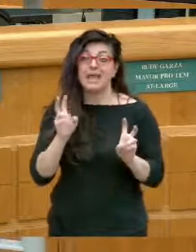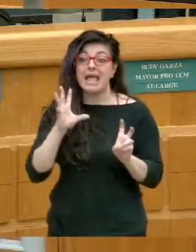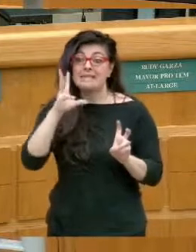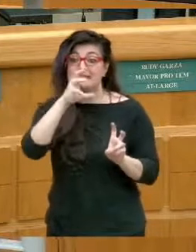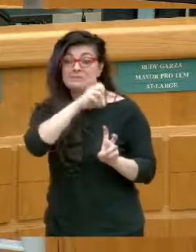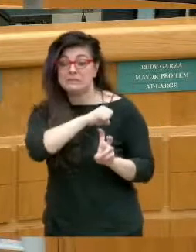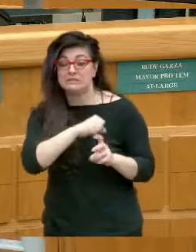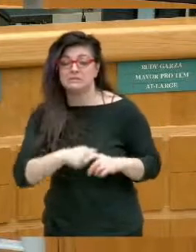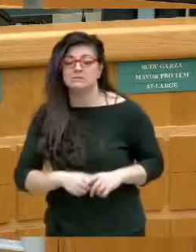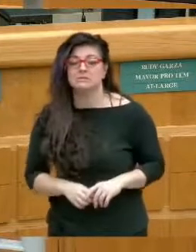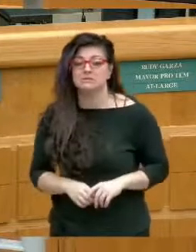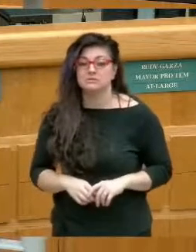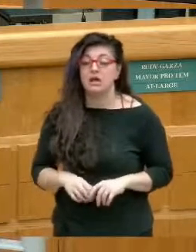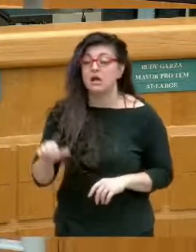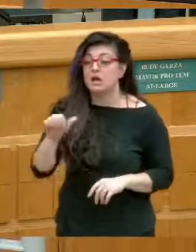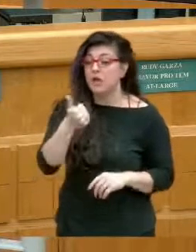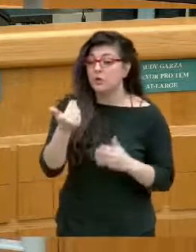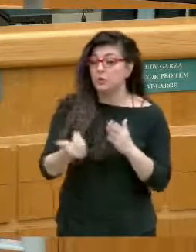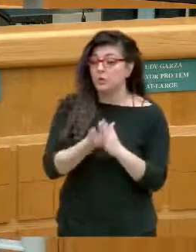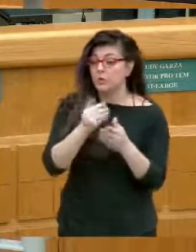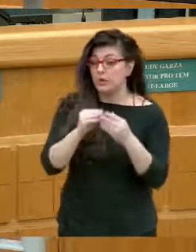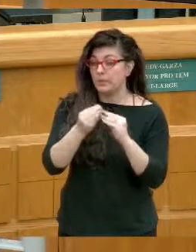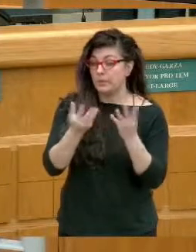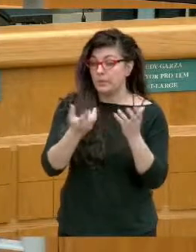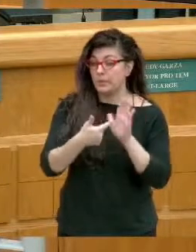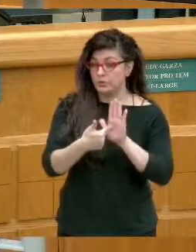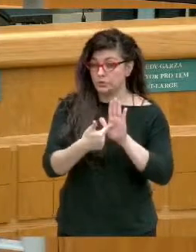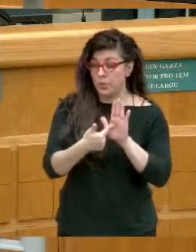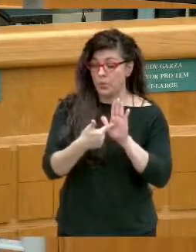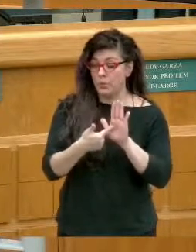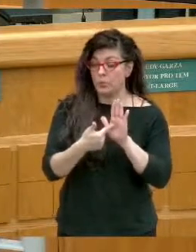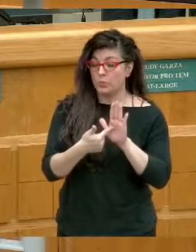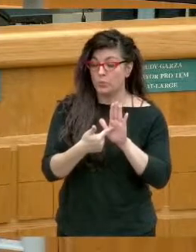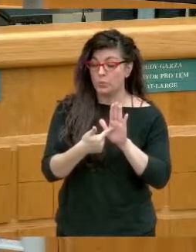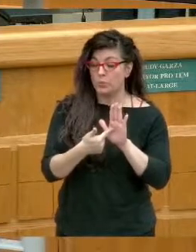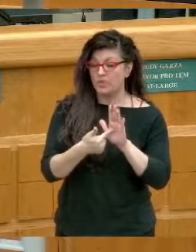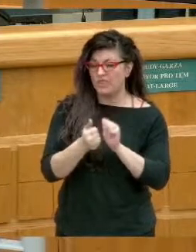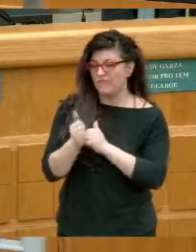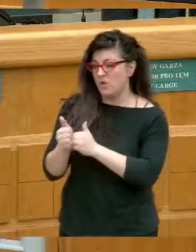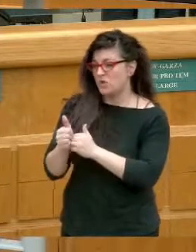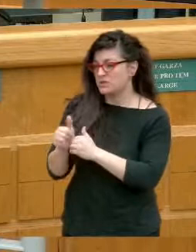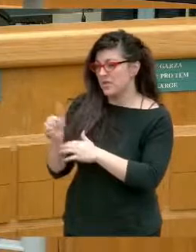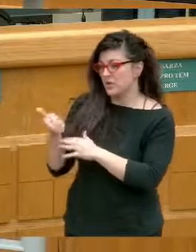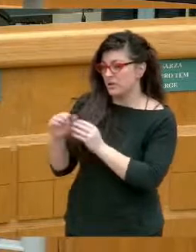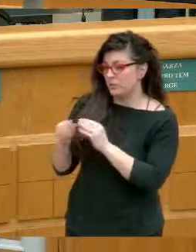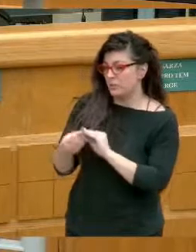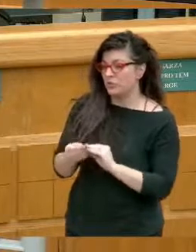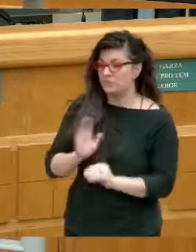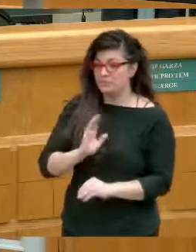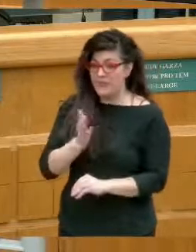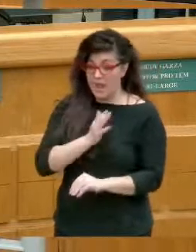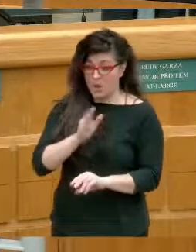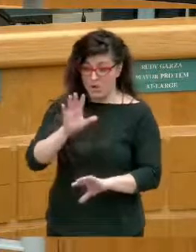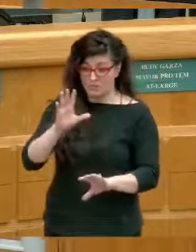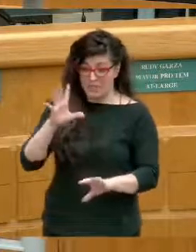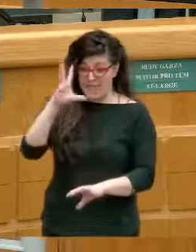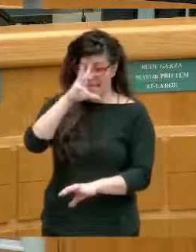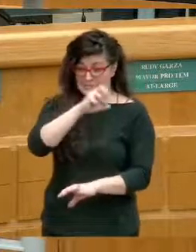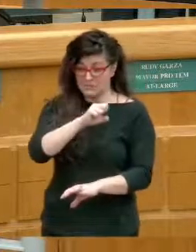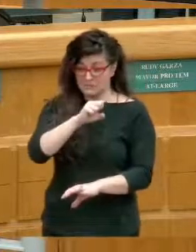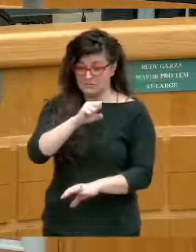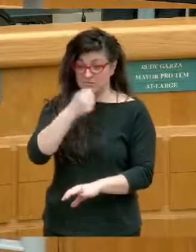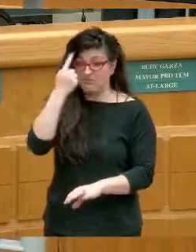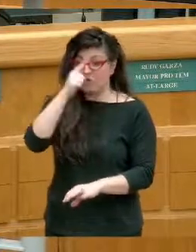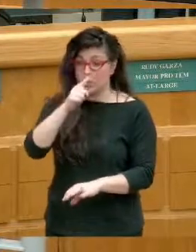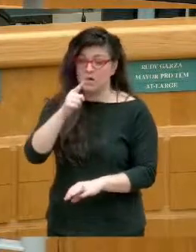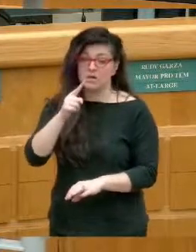new figure that I'm going to show, which is based upon the previous figure, is our estimates of the transmission ratio across